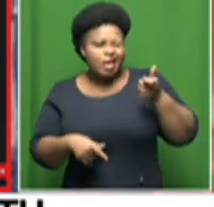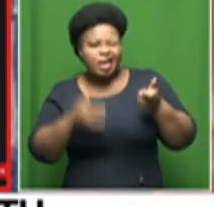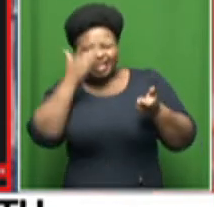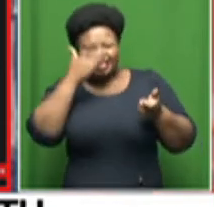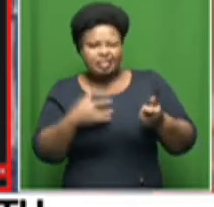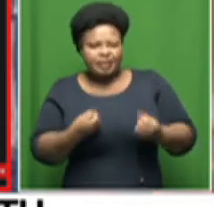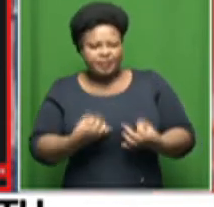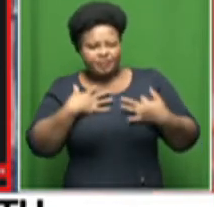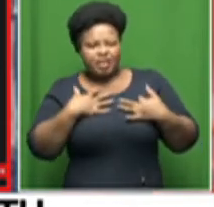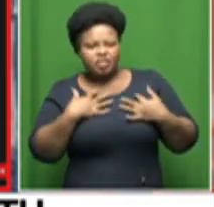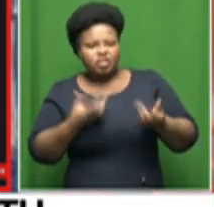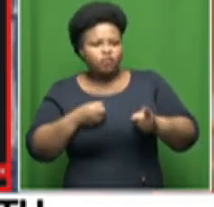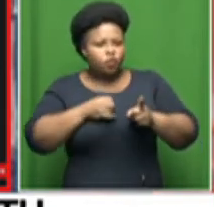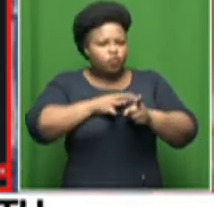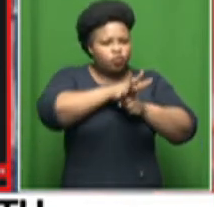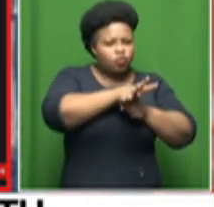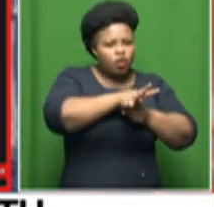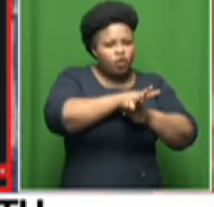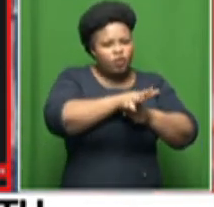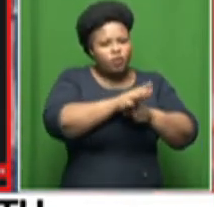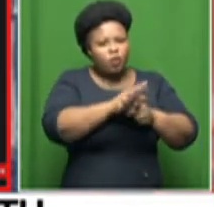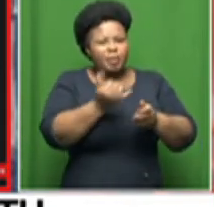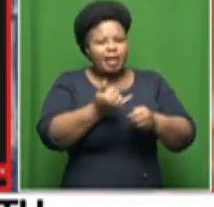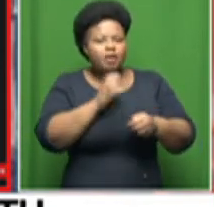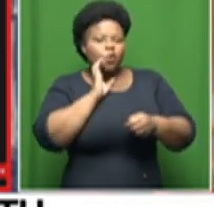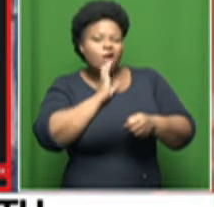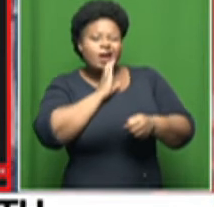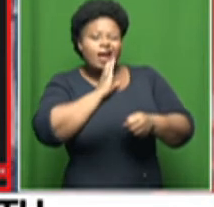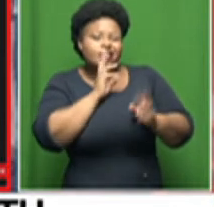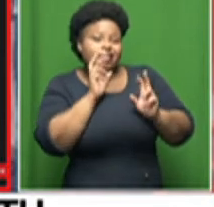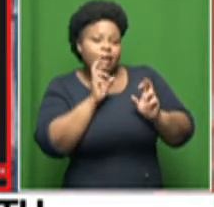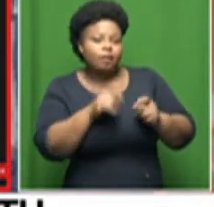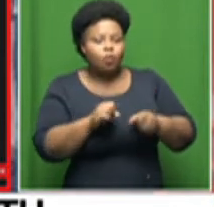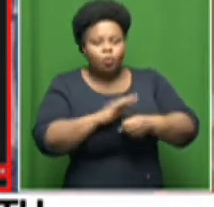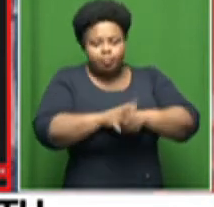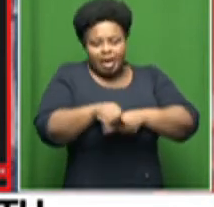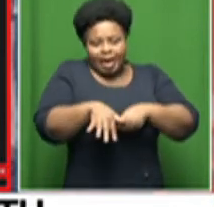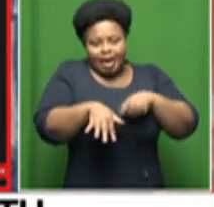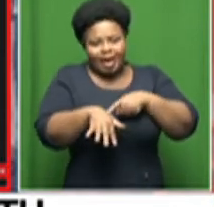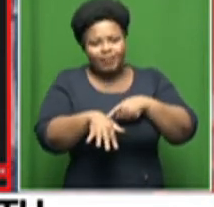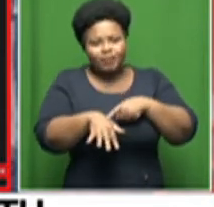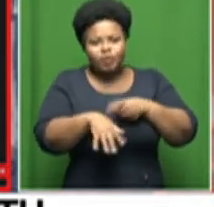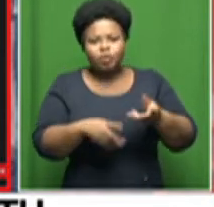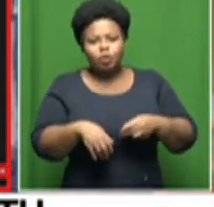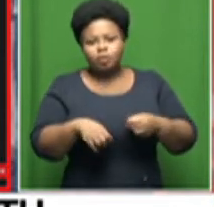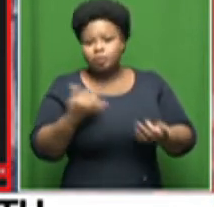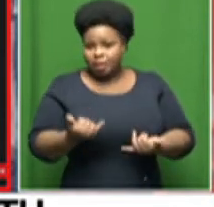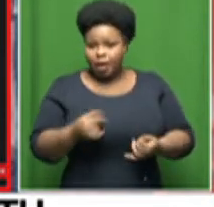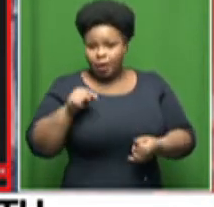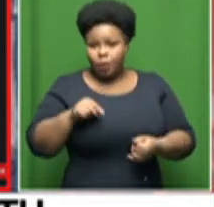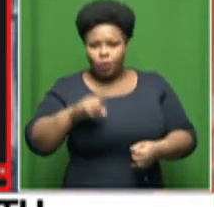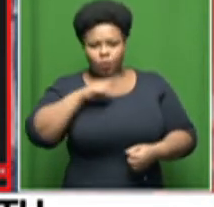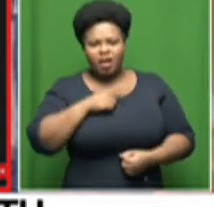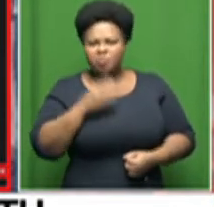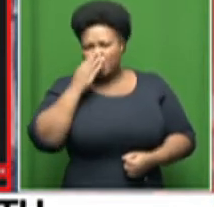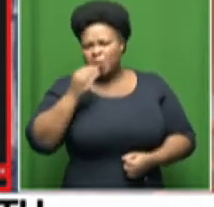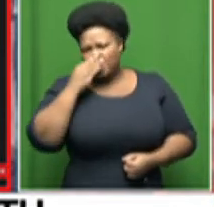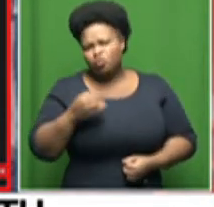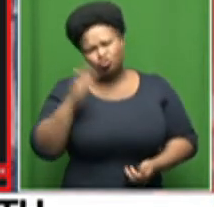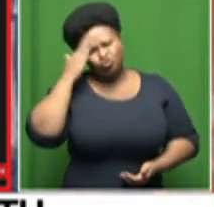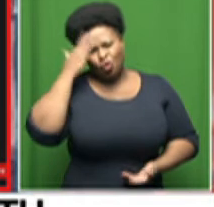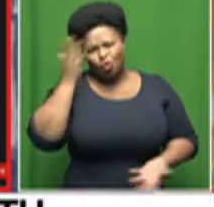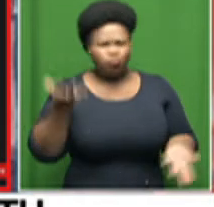infection from the cousins of SARS-CoV virus to the endemic coronavirus, which cause our common cold. We never